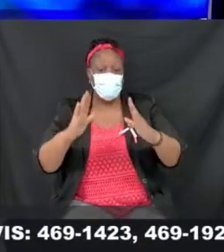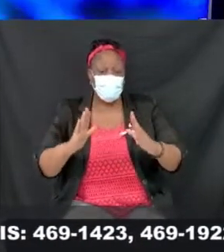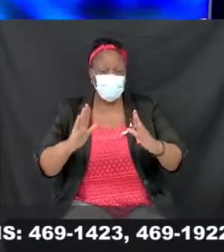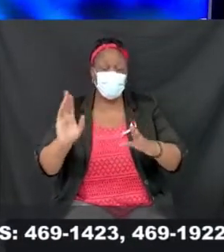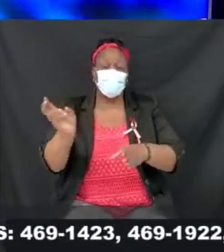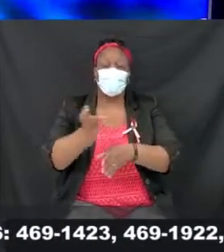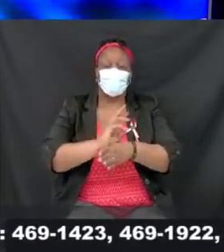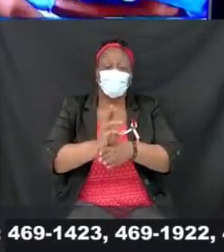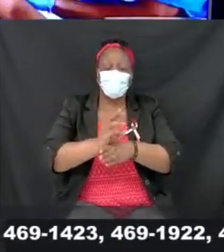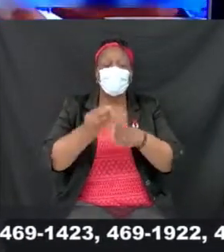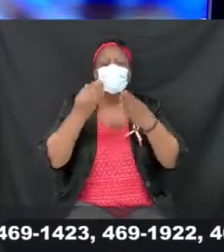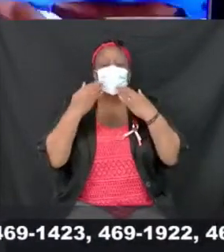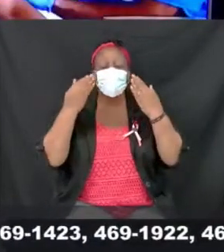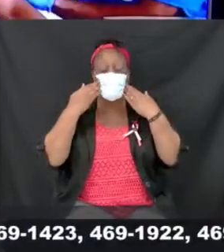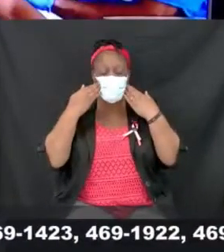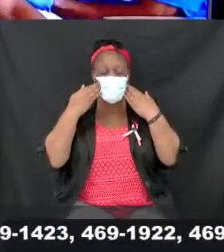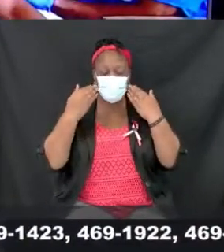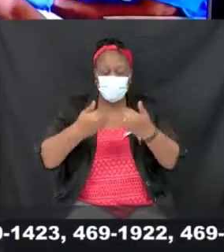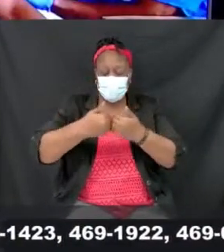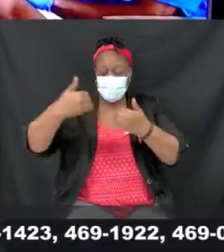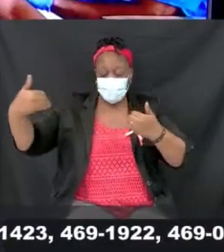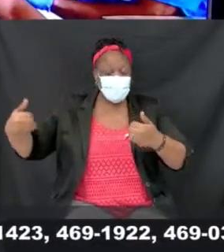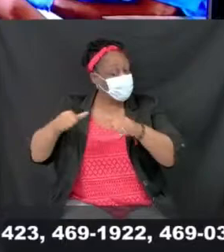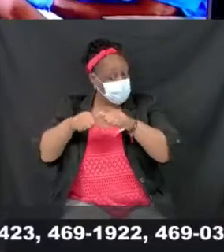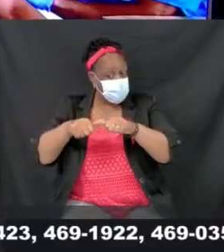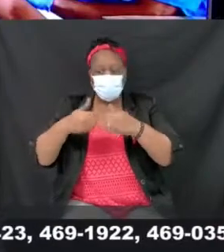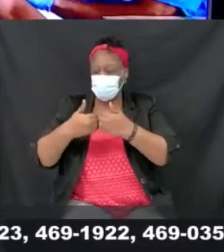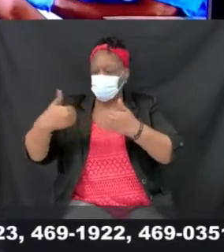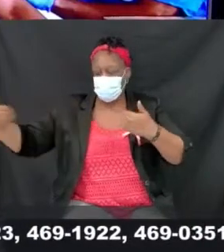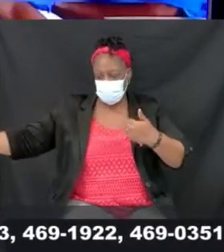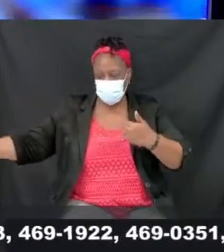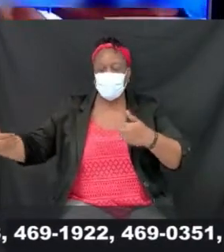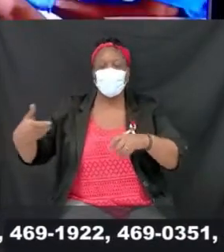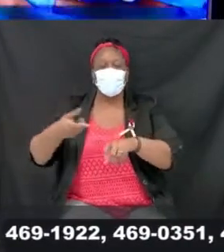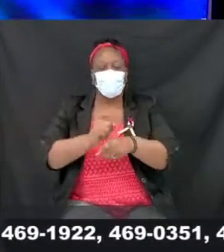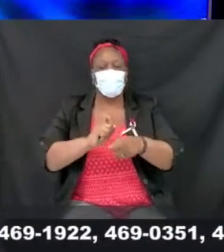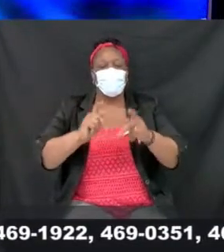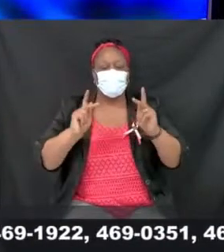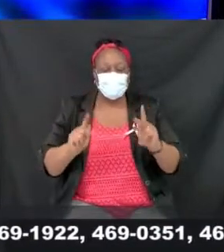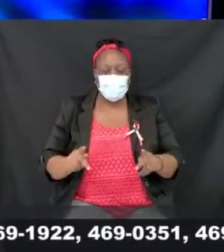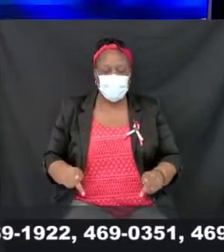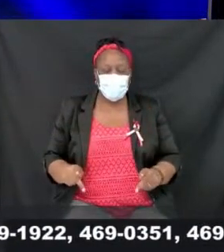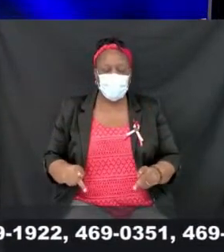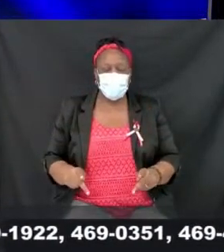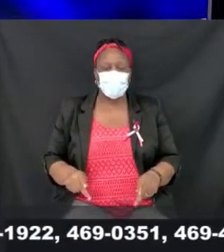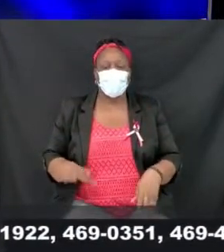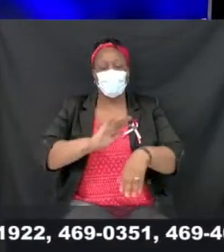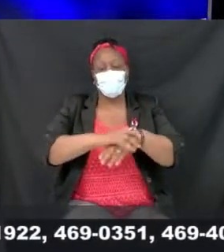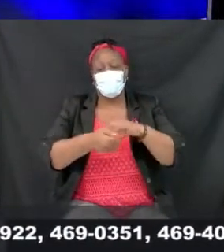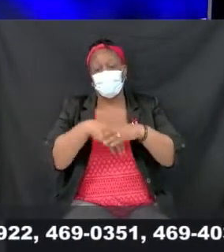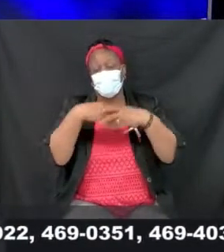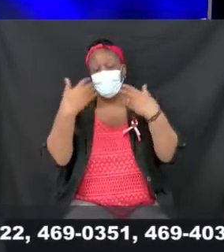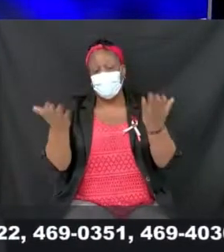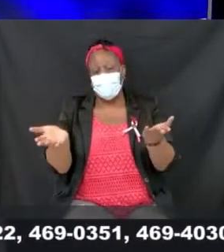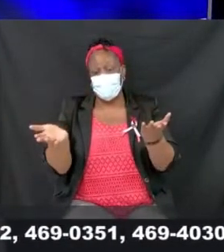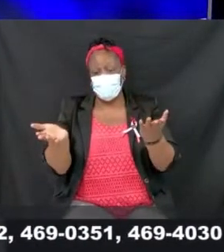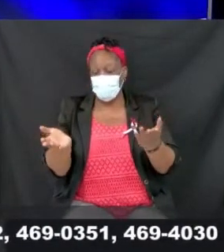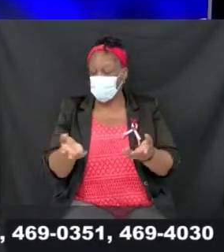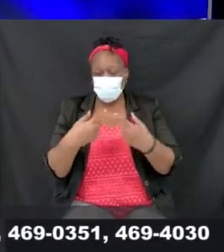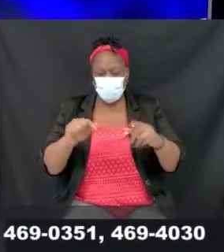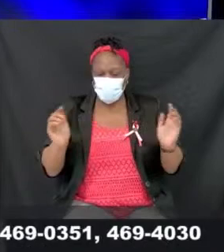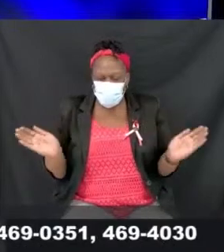6 feet from others, practice good hand hygiene and other sanitization behavior, avoid crowds and